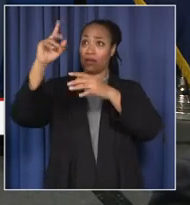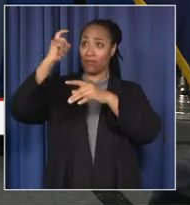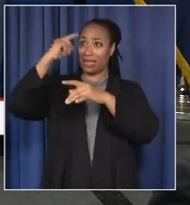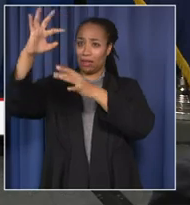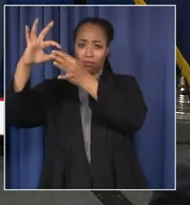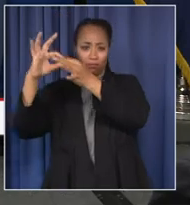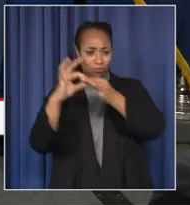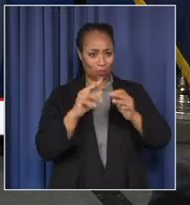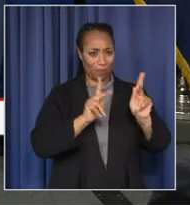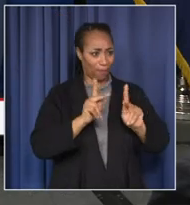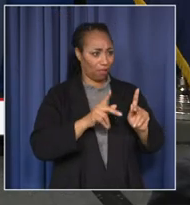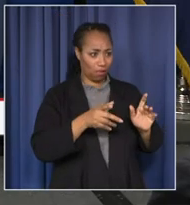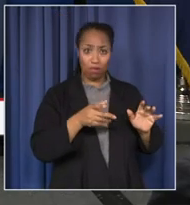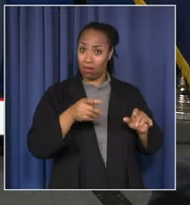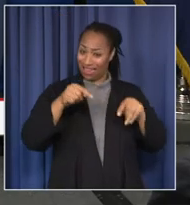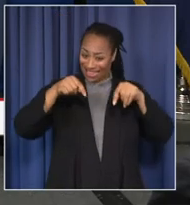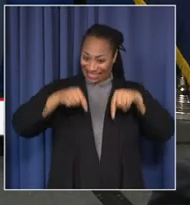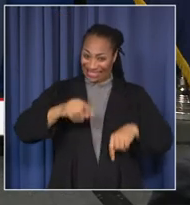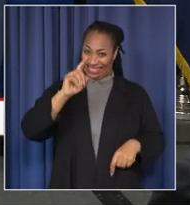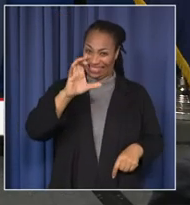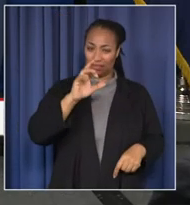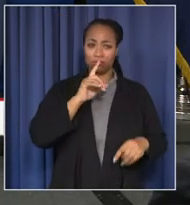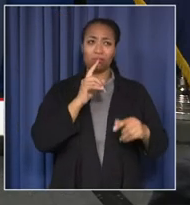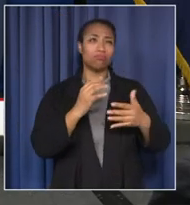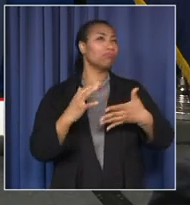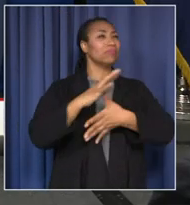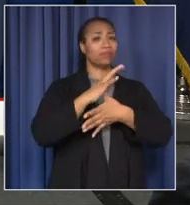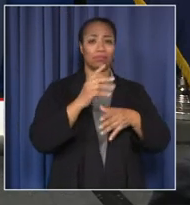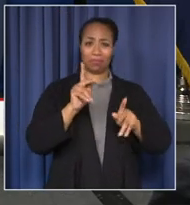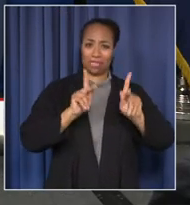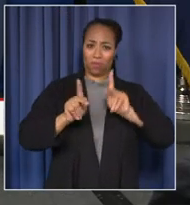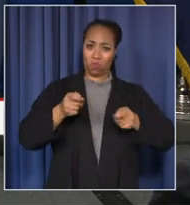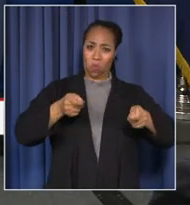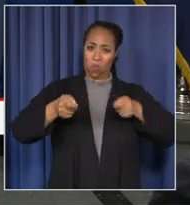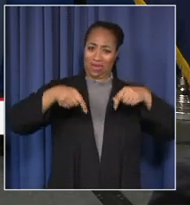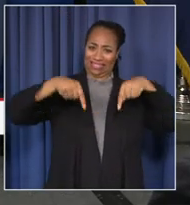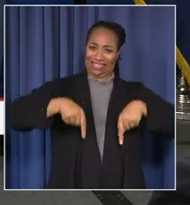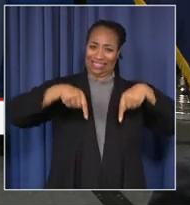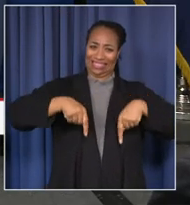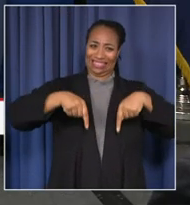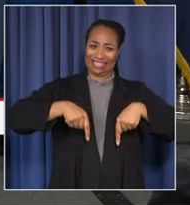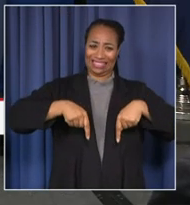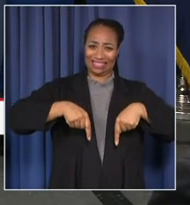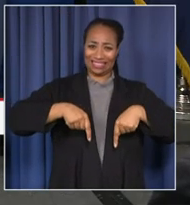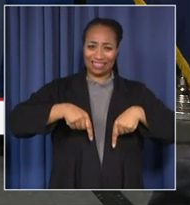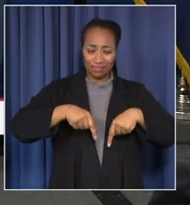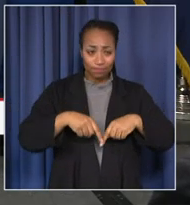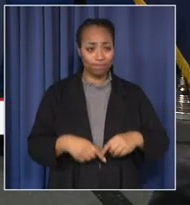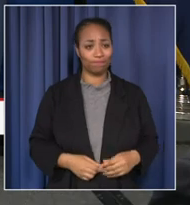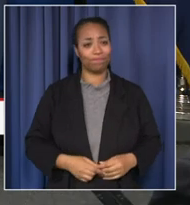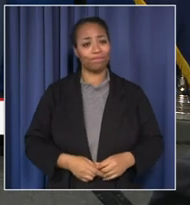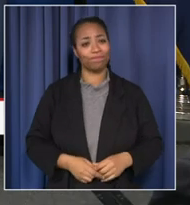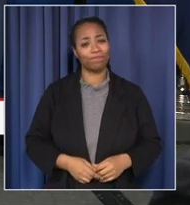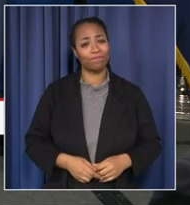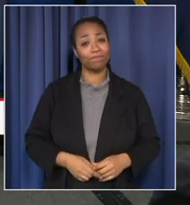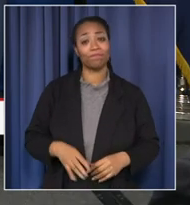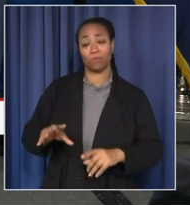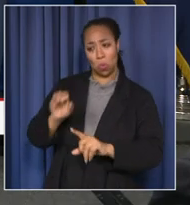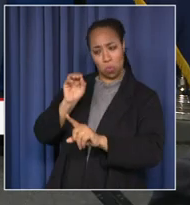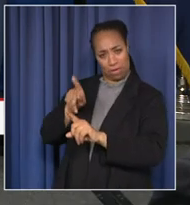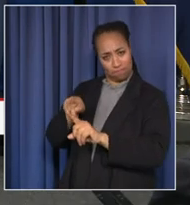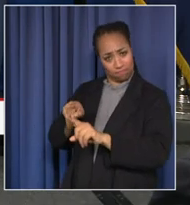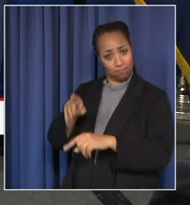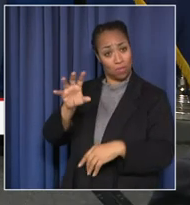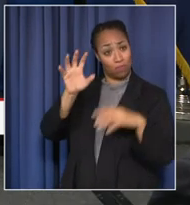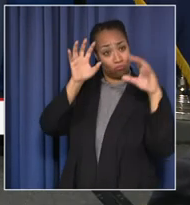Trump's expected to sign an executive order that would give the federal government more power in D.C. Do you think the federal government has the right to do this?